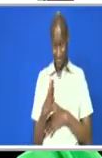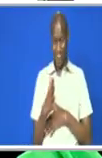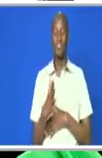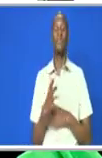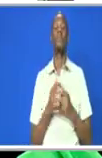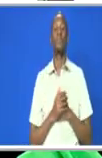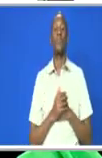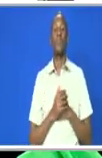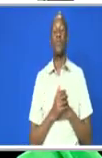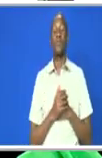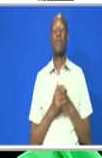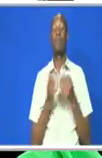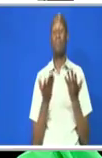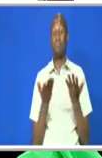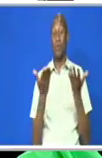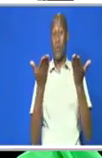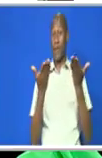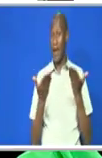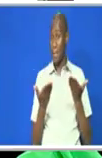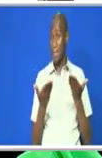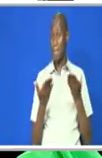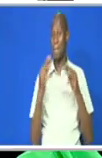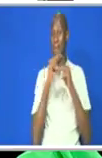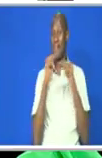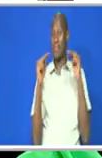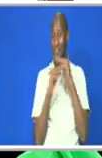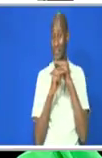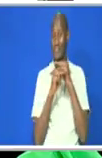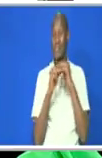Welcome to our mathematical activities lesson.